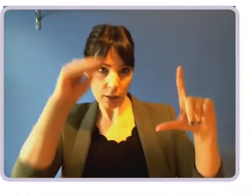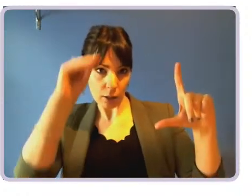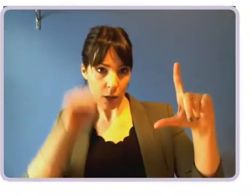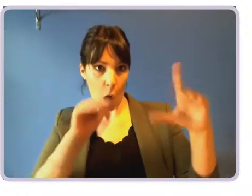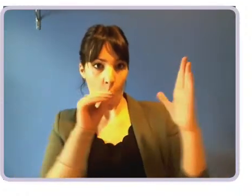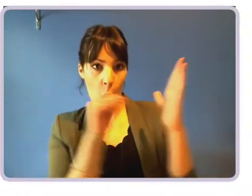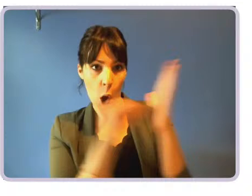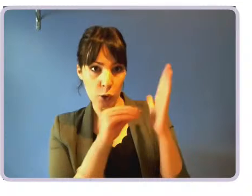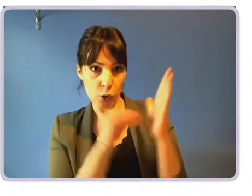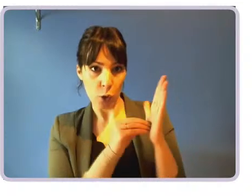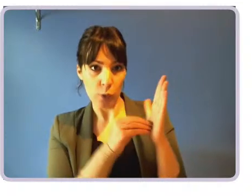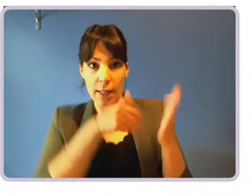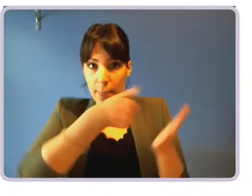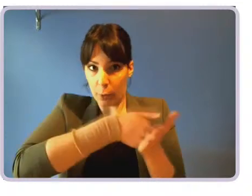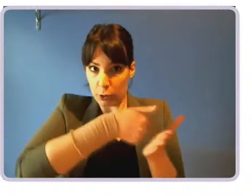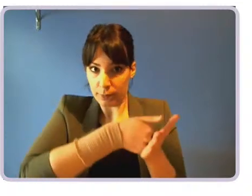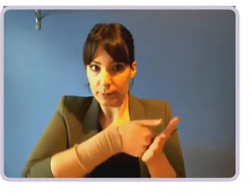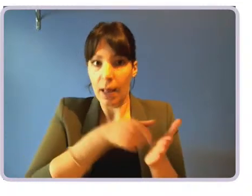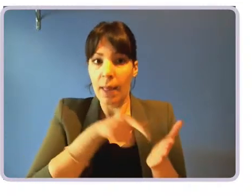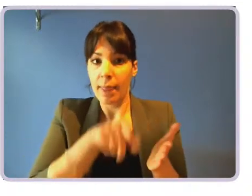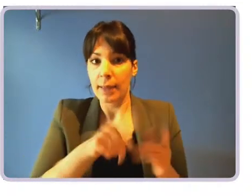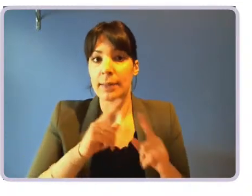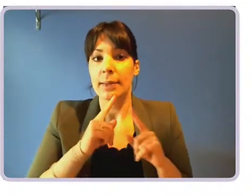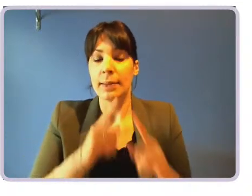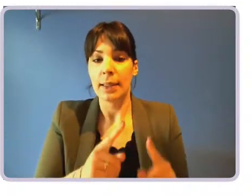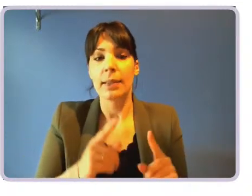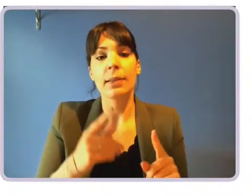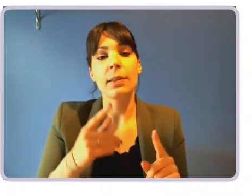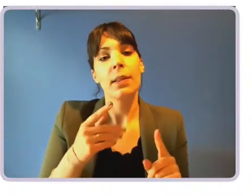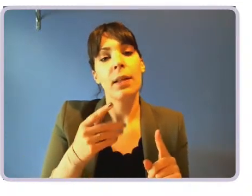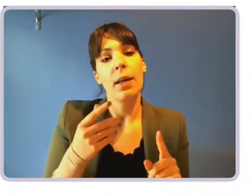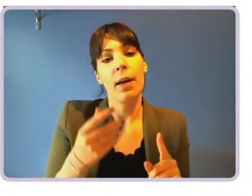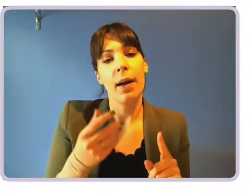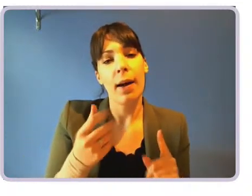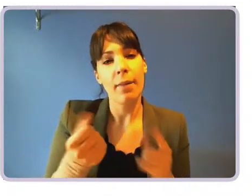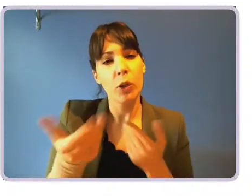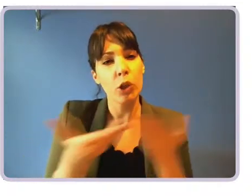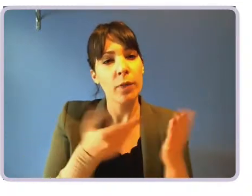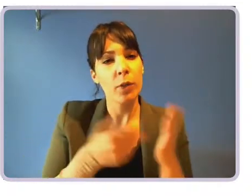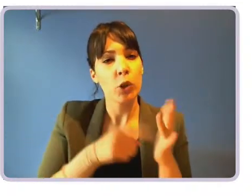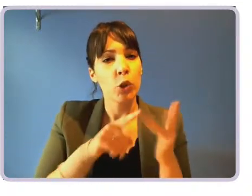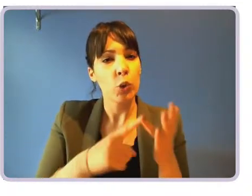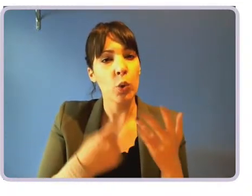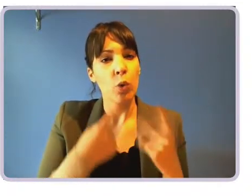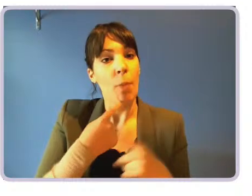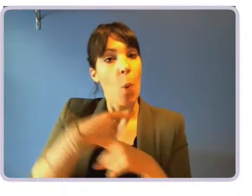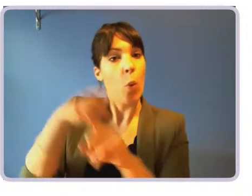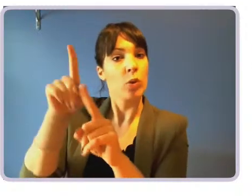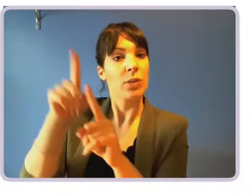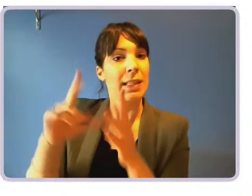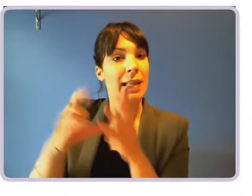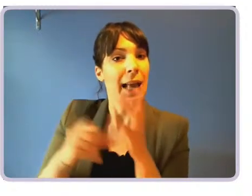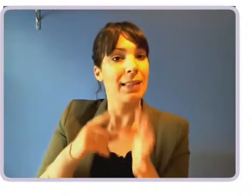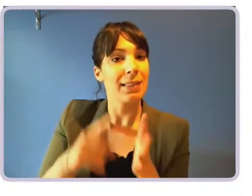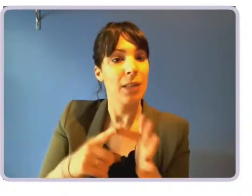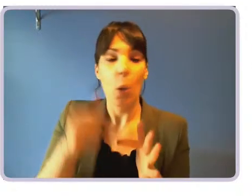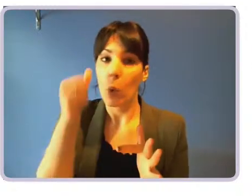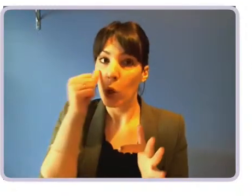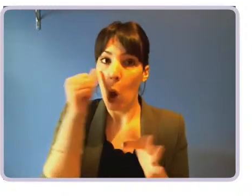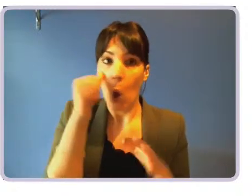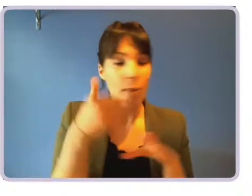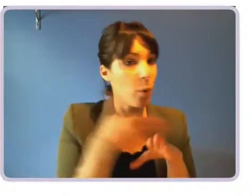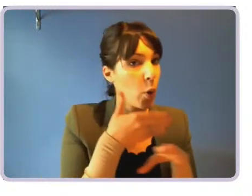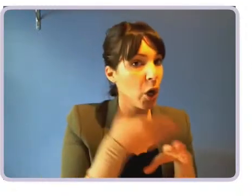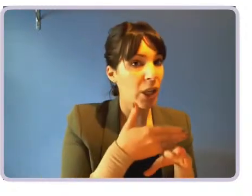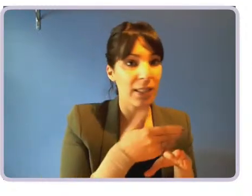to report cases. And we know that particularly for workers, that's likely to be an underreport. It also doesn't